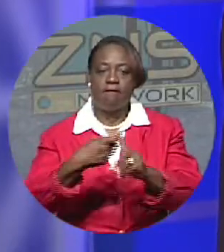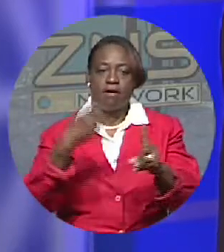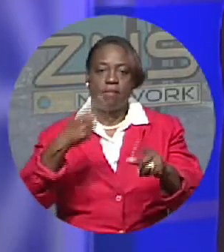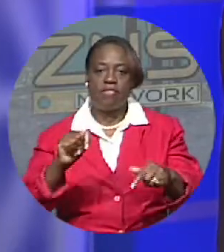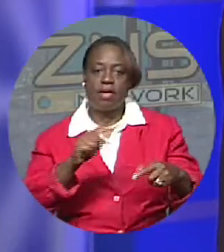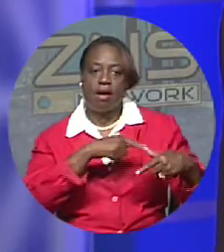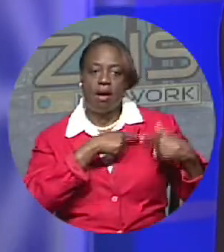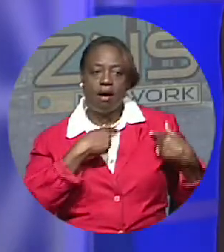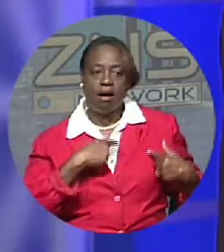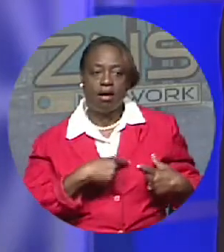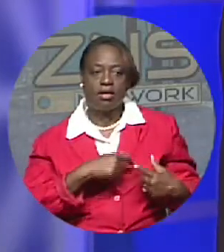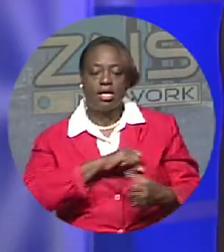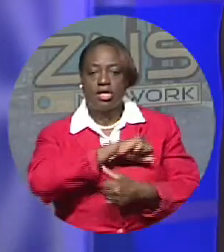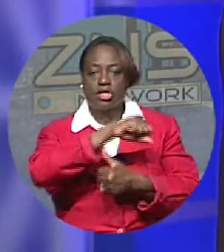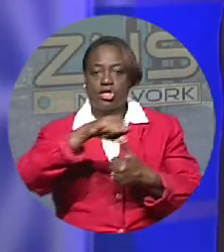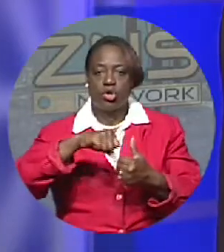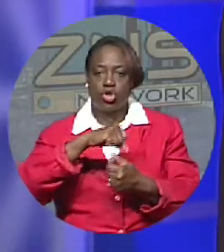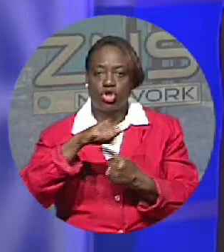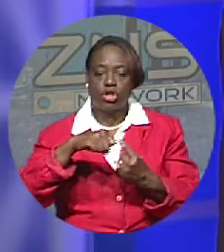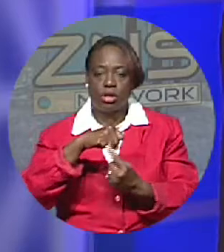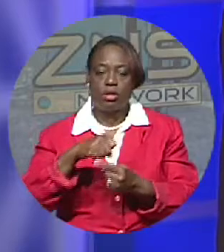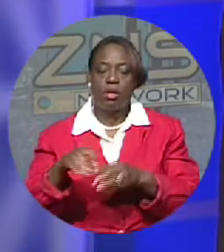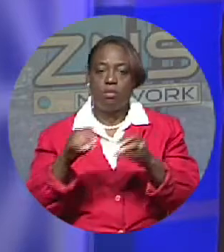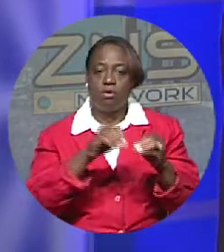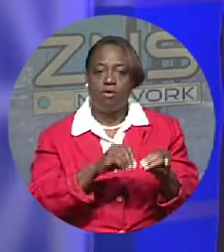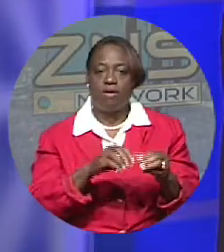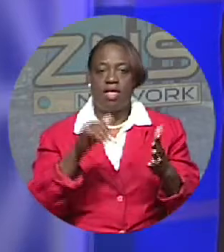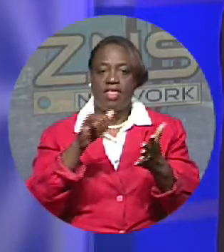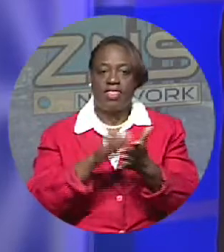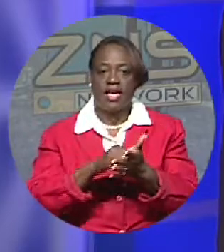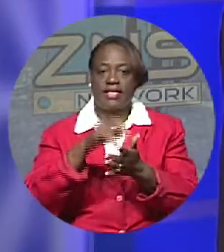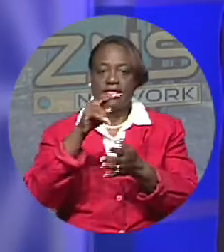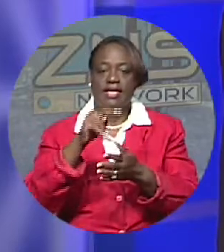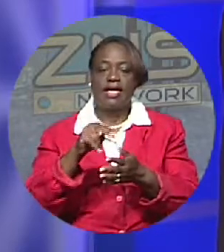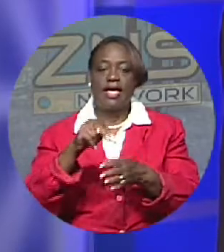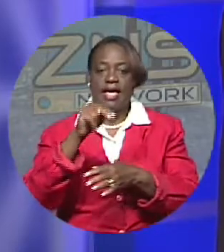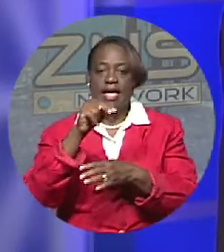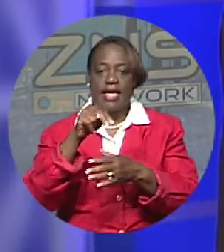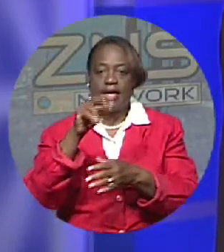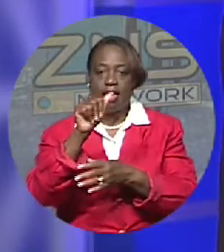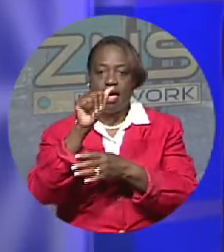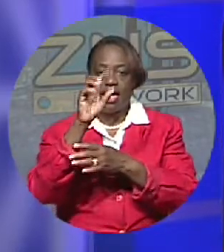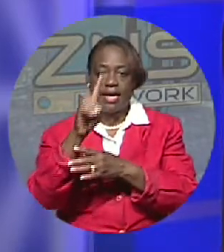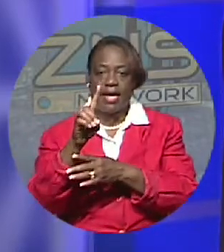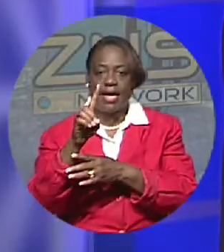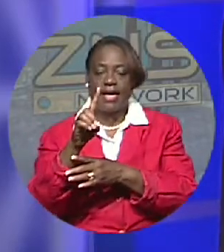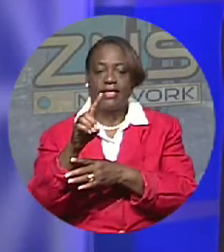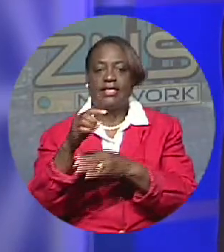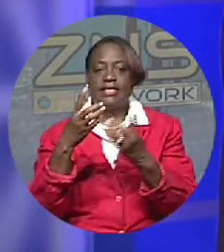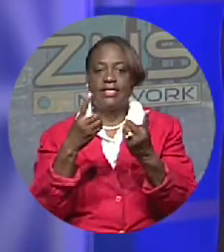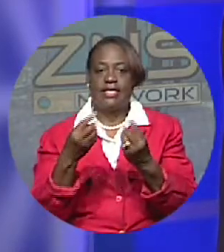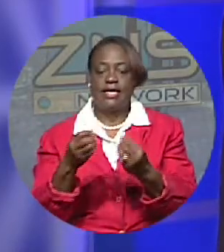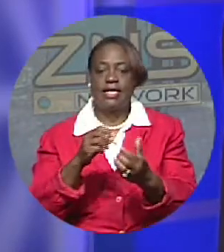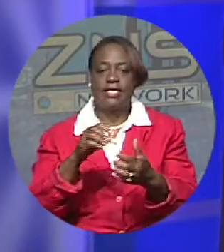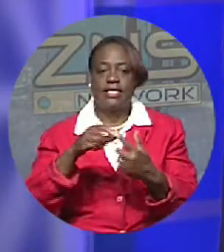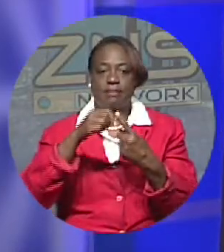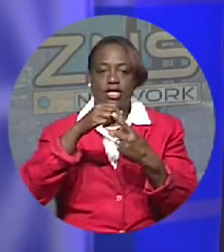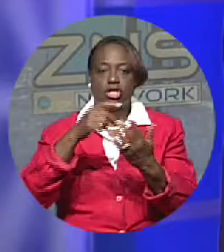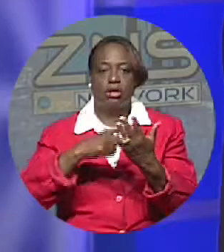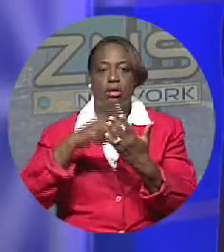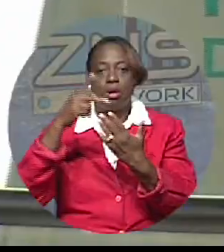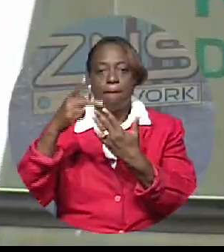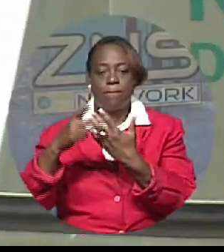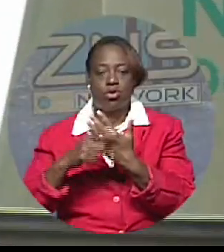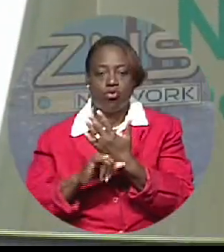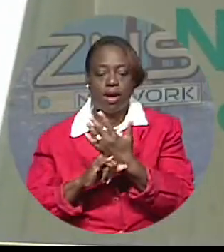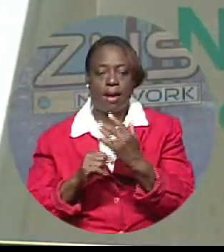socially conscious move the Nassau Airport Development Company has decided to launch a very special program. Siaska Adderley has the